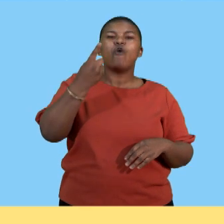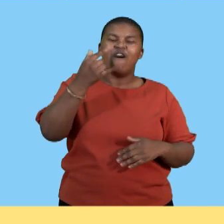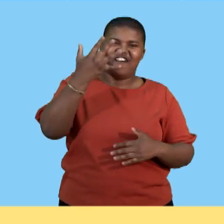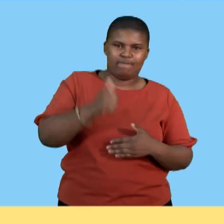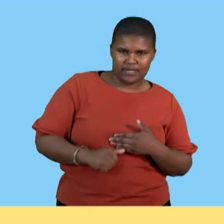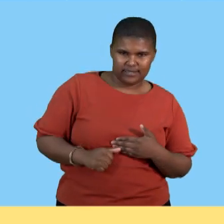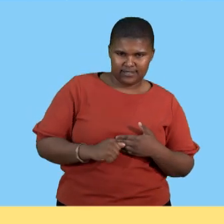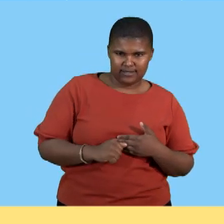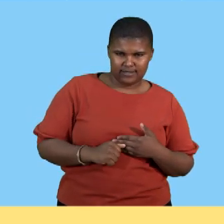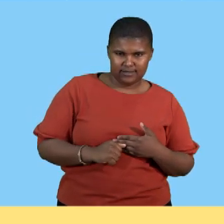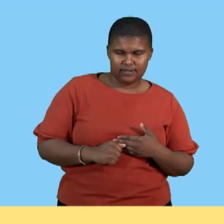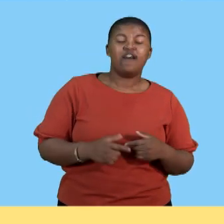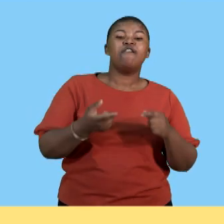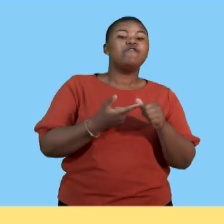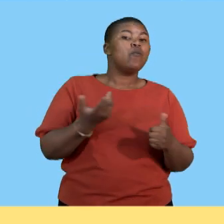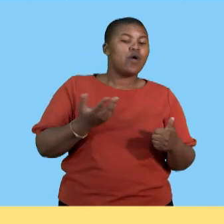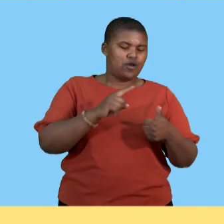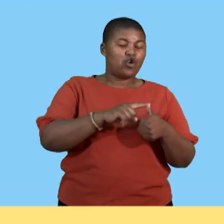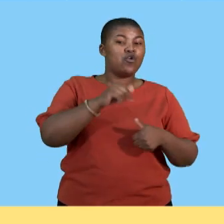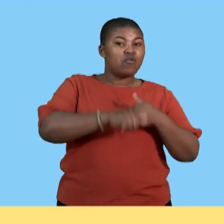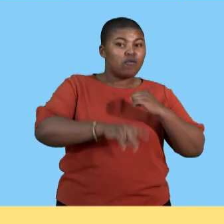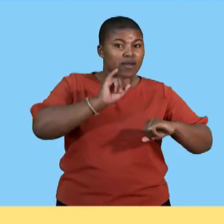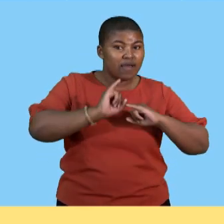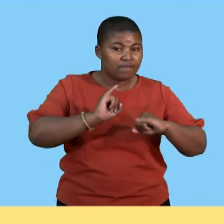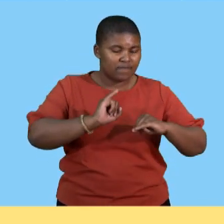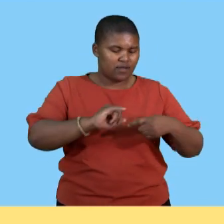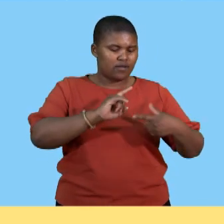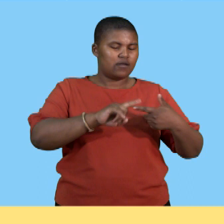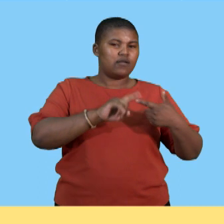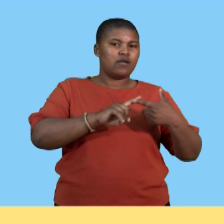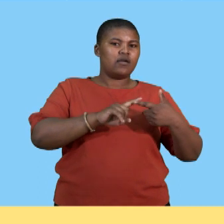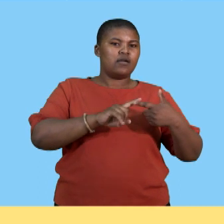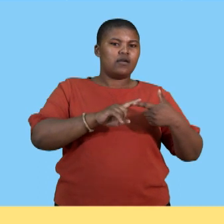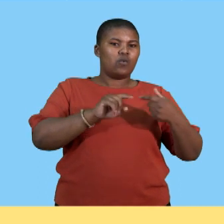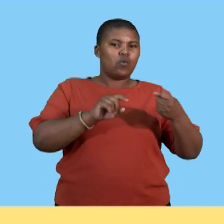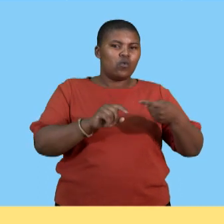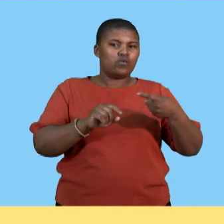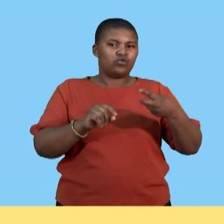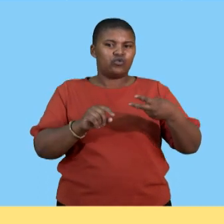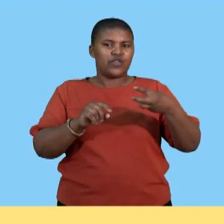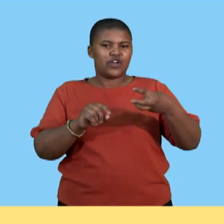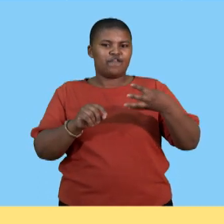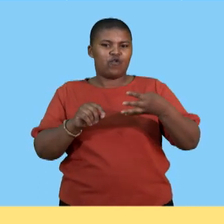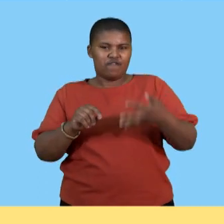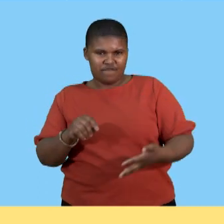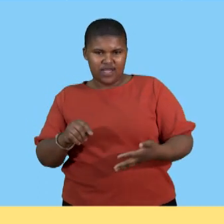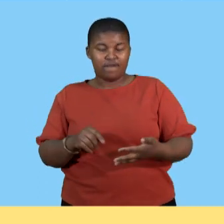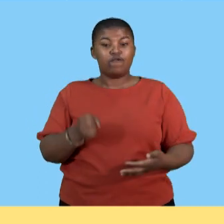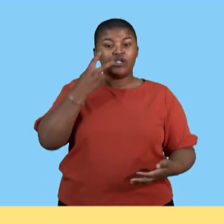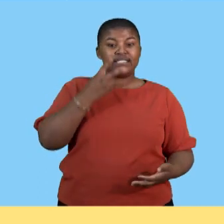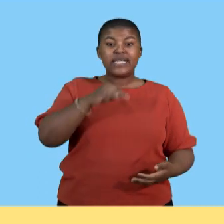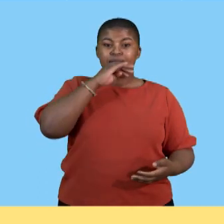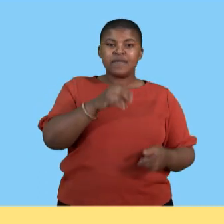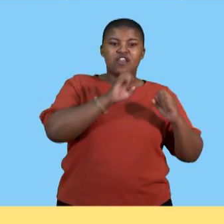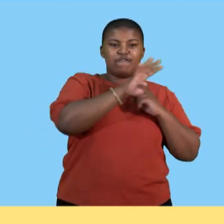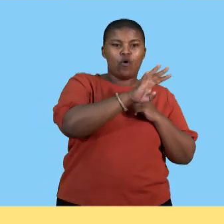months. Which 5 months? From November, 1, 2, 3, 4, 5. So I'll say